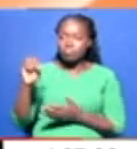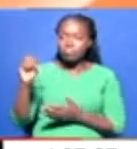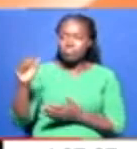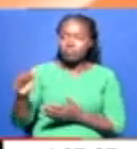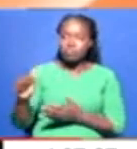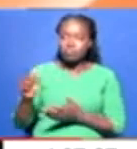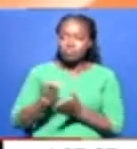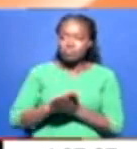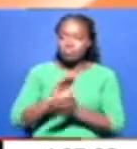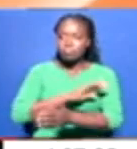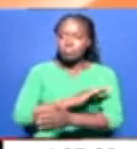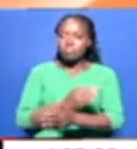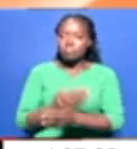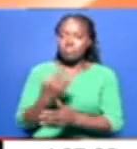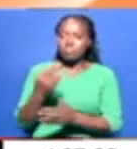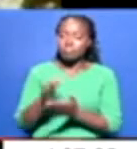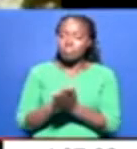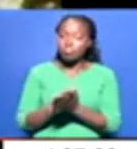for their fortified teas.